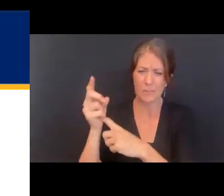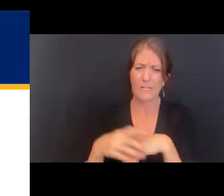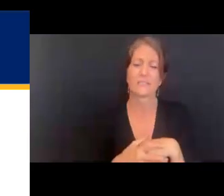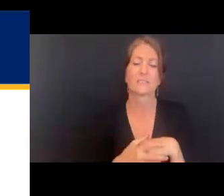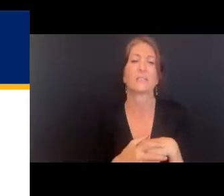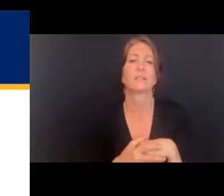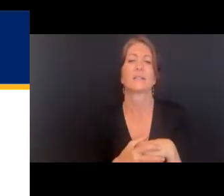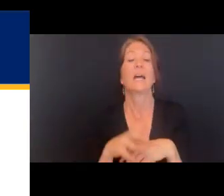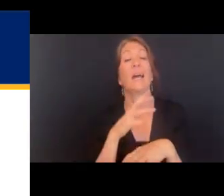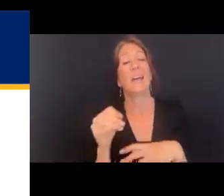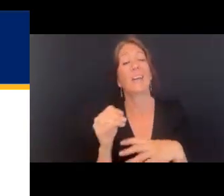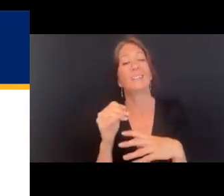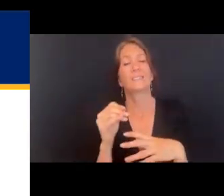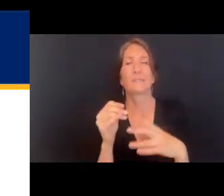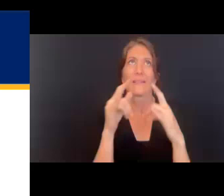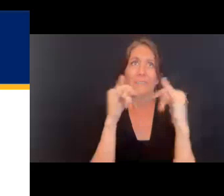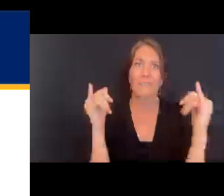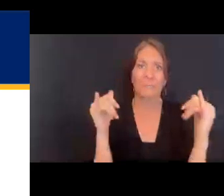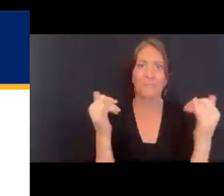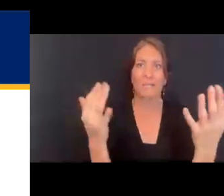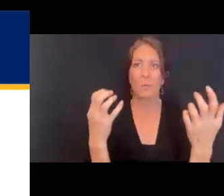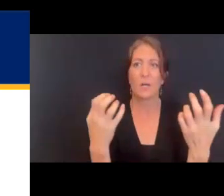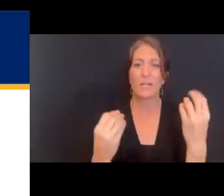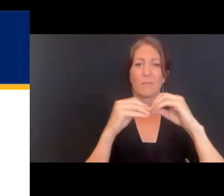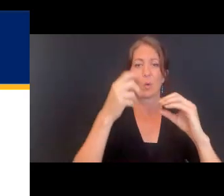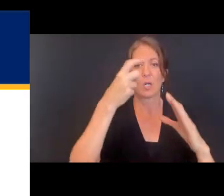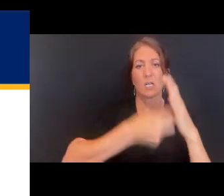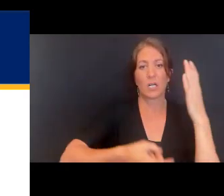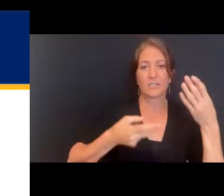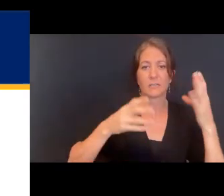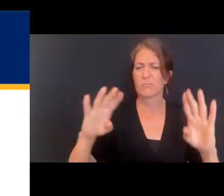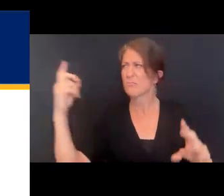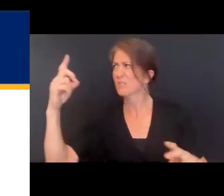a cost-effective, sustainable. Hi, what is that?